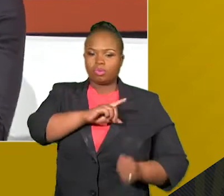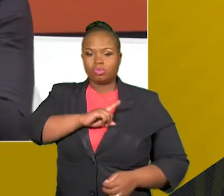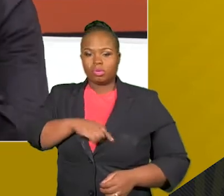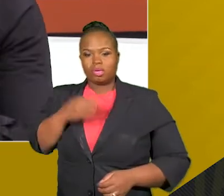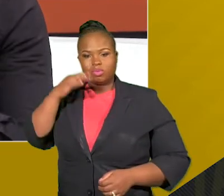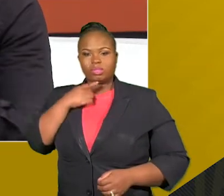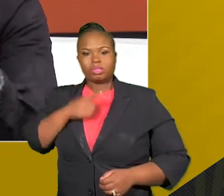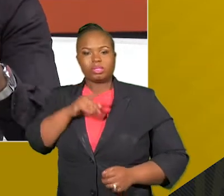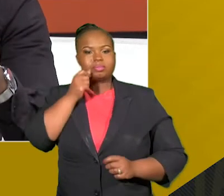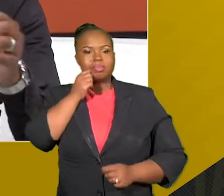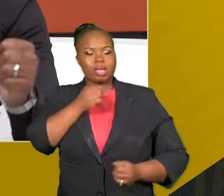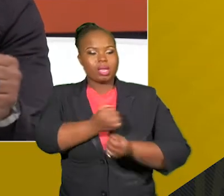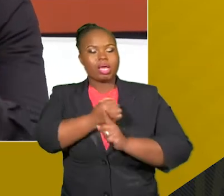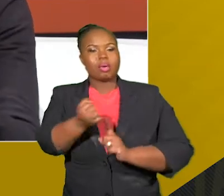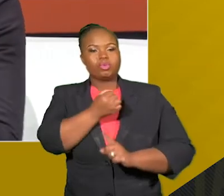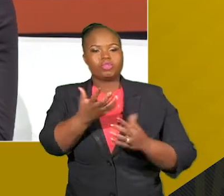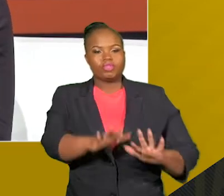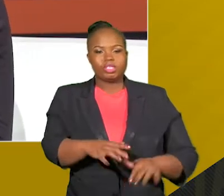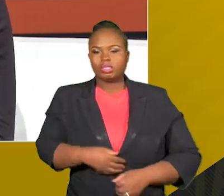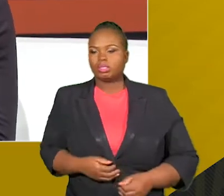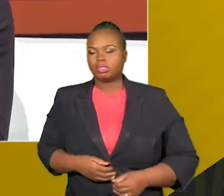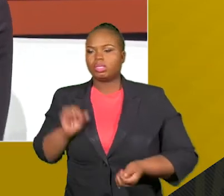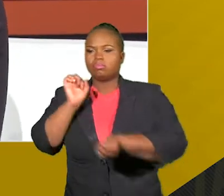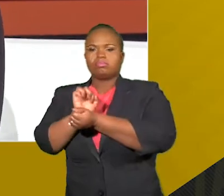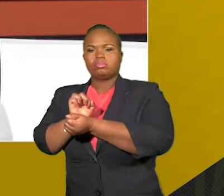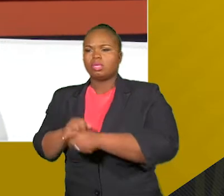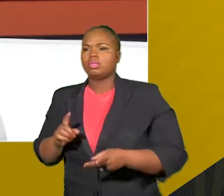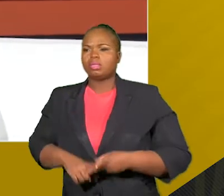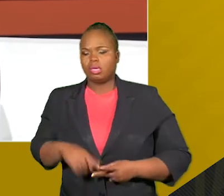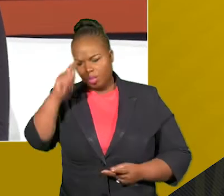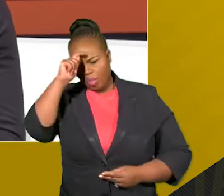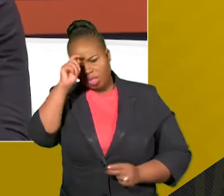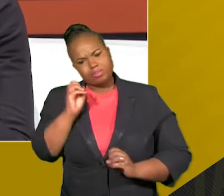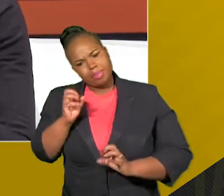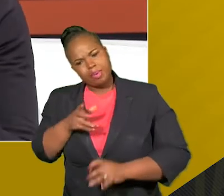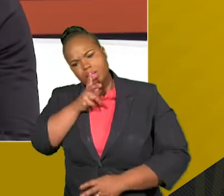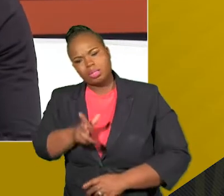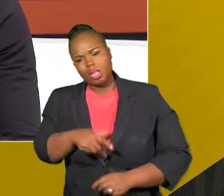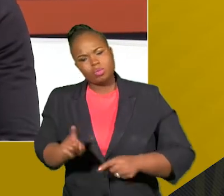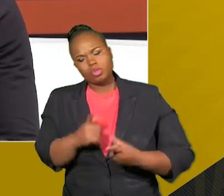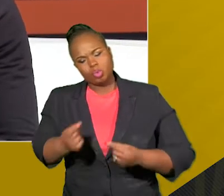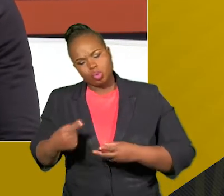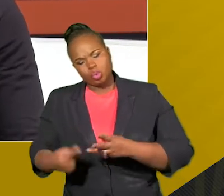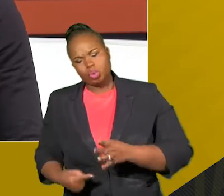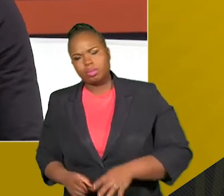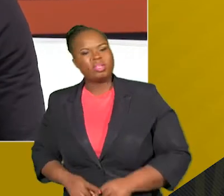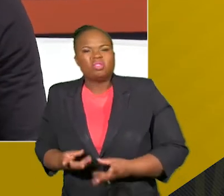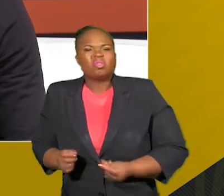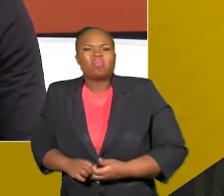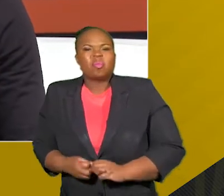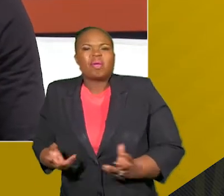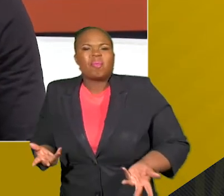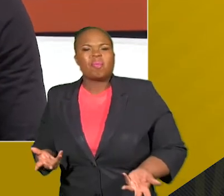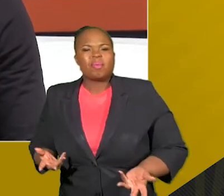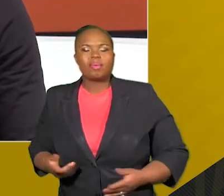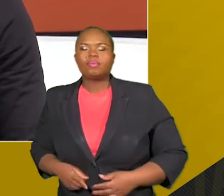who's abusive, we arrest them, we do what, we talk to boys, don't do this, don't do that. We're not going to solve the problem. Okay. We must go backwards and find out what is the